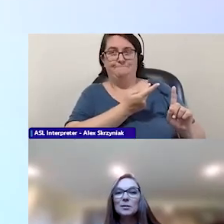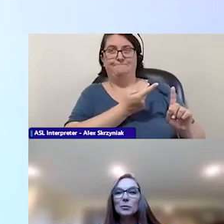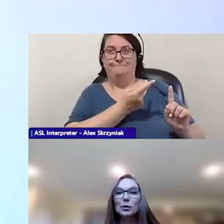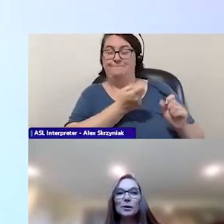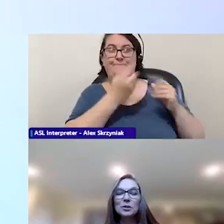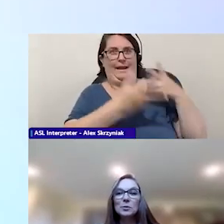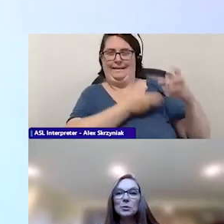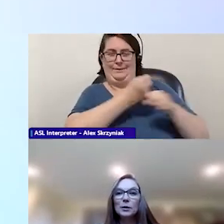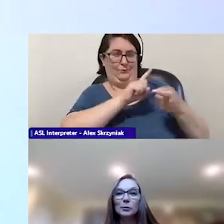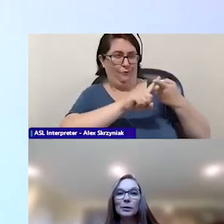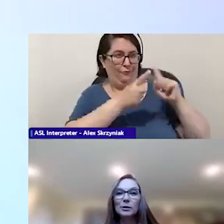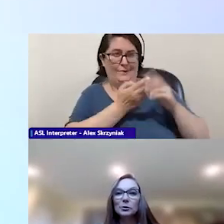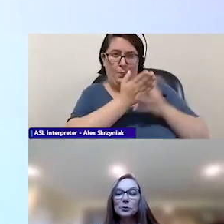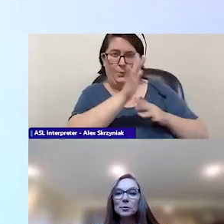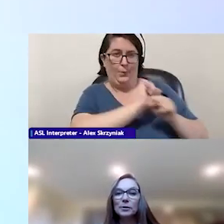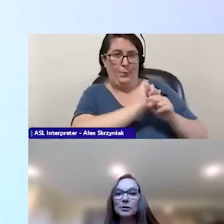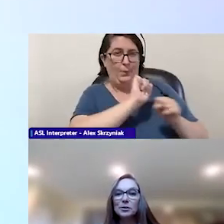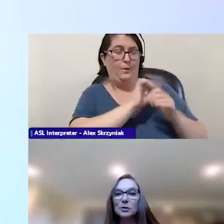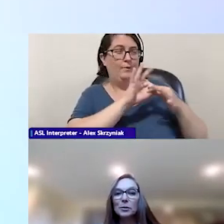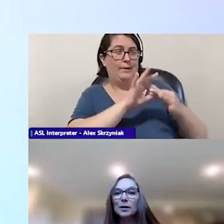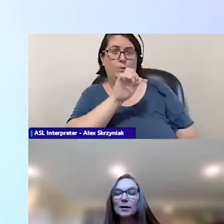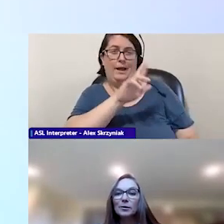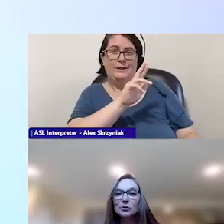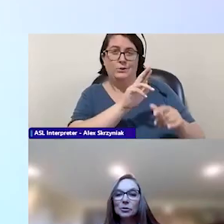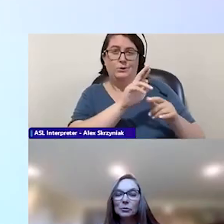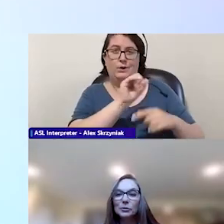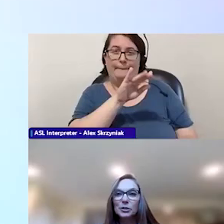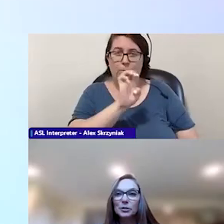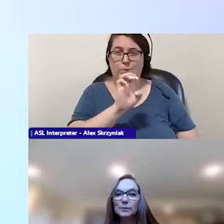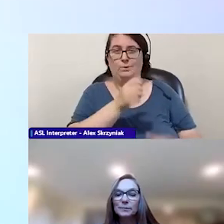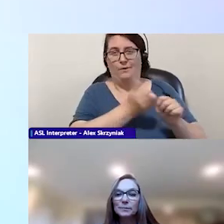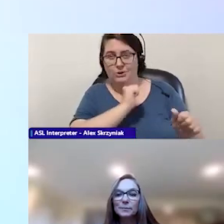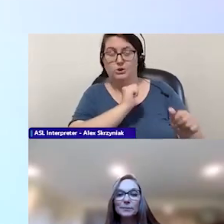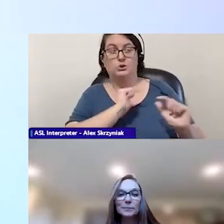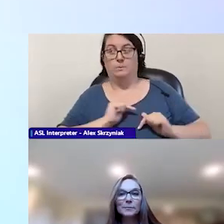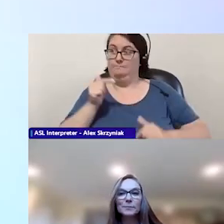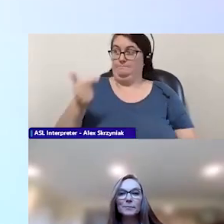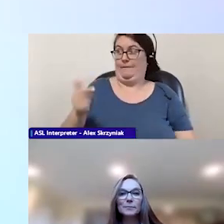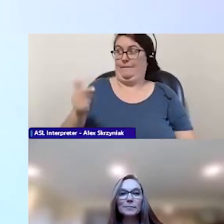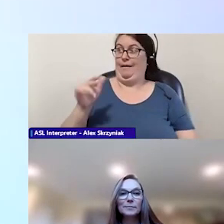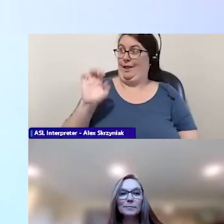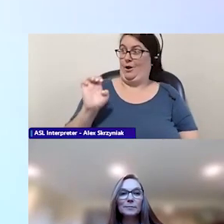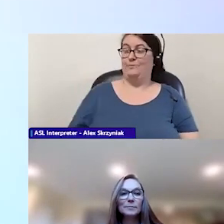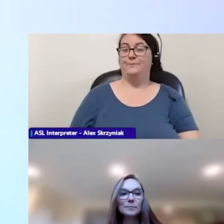friends in the work that she's been doing around elder abuse prevention. So Claire, I'll turn it over to you.